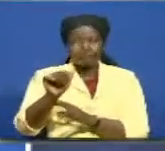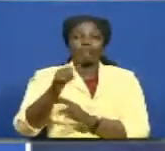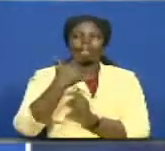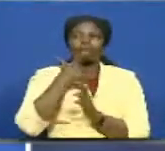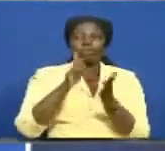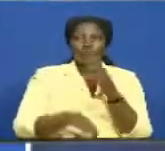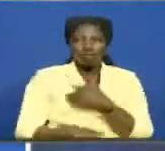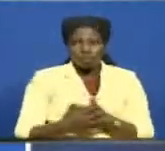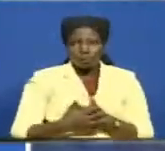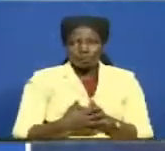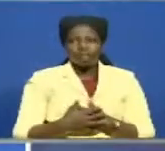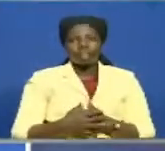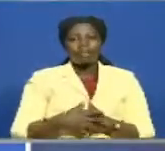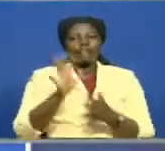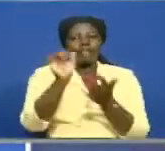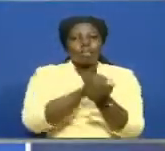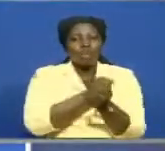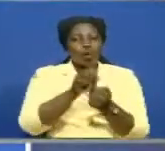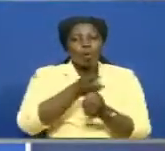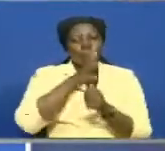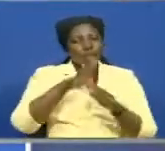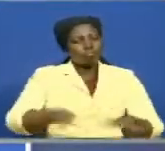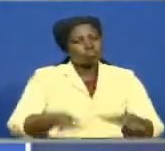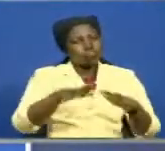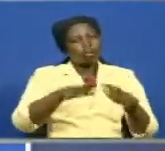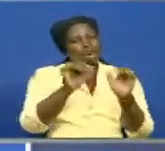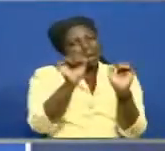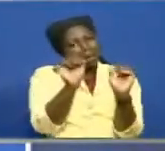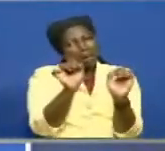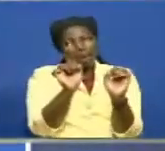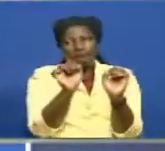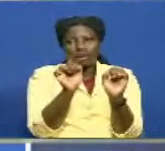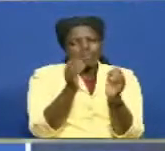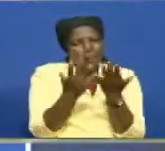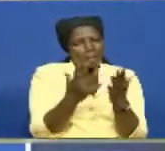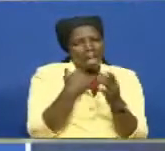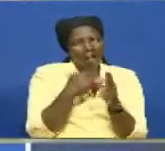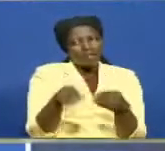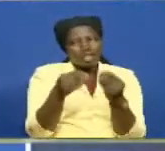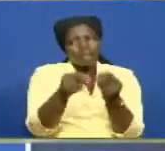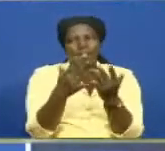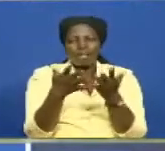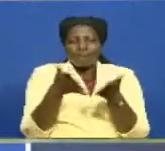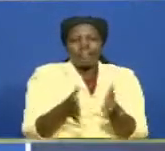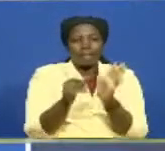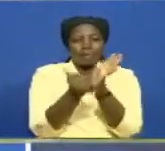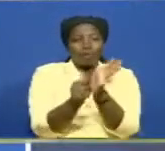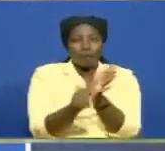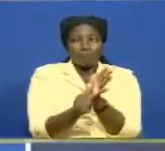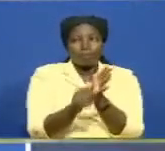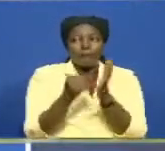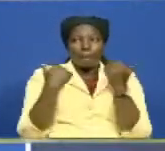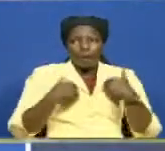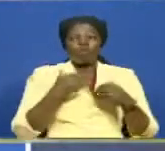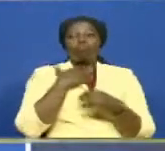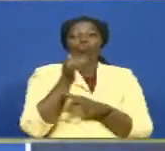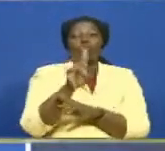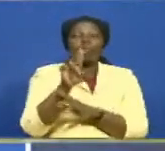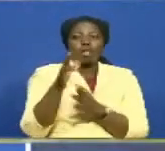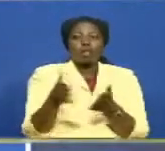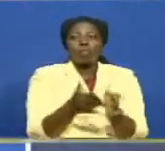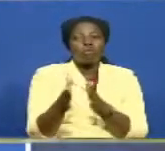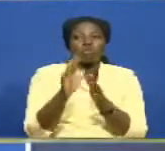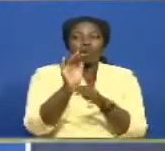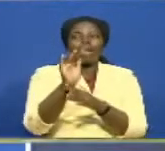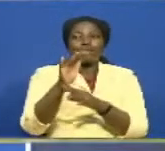says high pollution in the lake could have caused the current crisis. Kwa hivyo nataka nichukue hii fursa kuuliza County Government